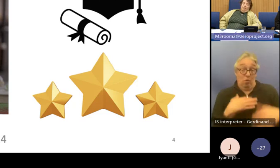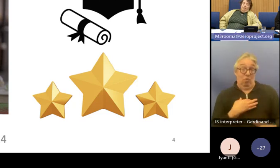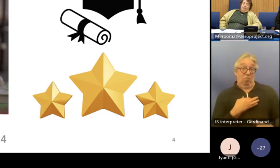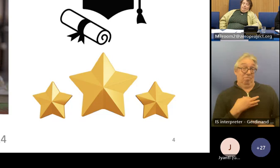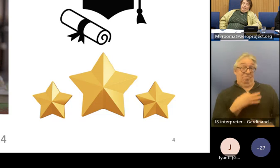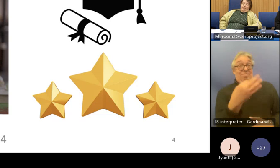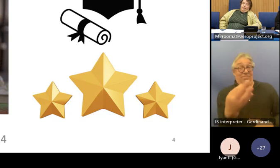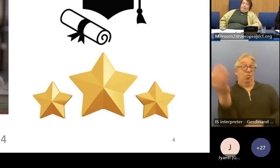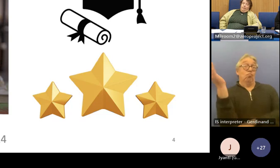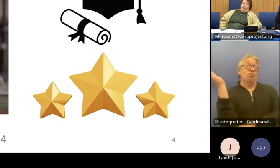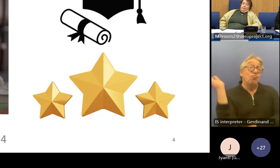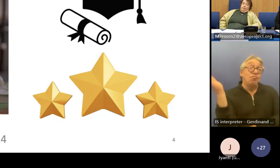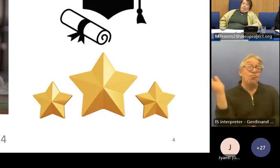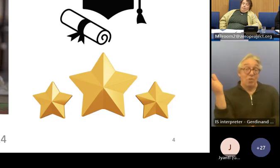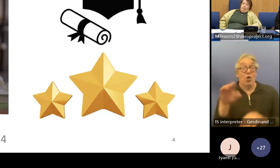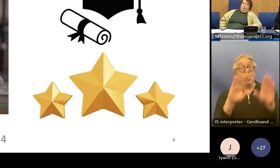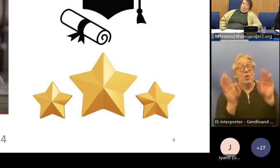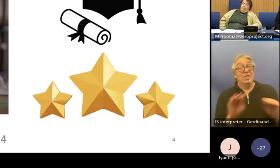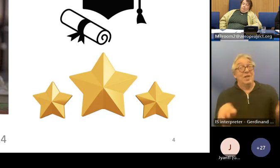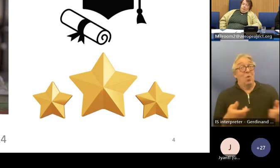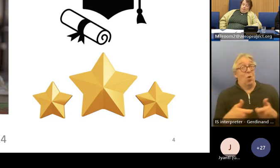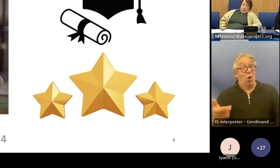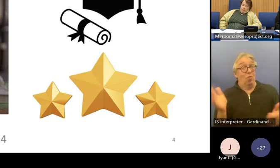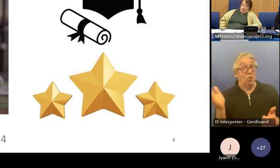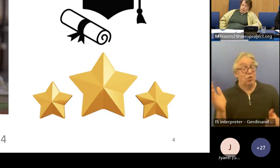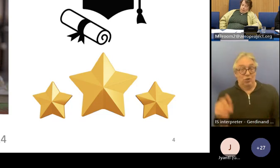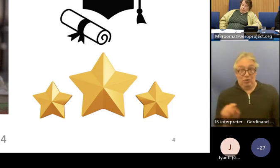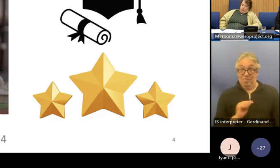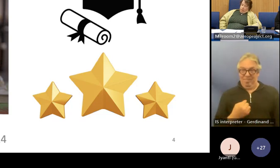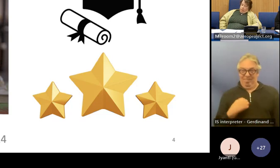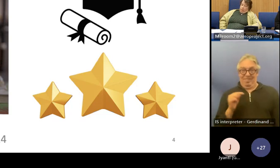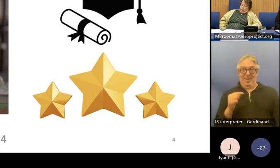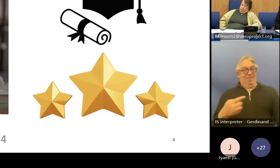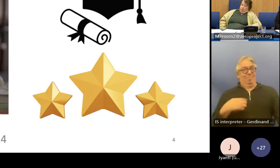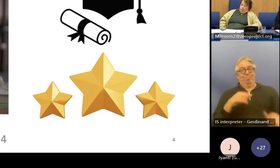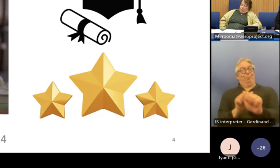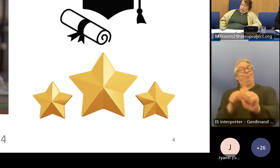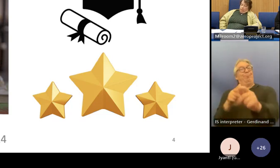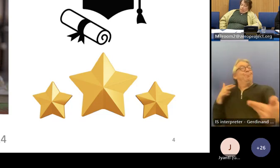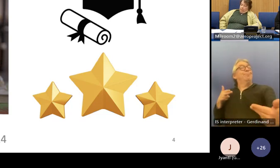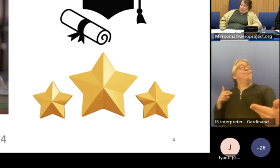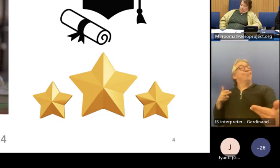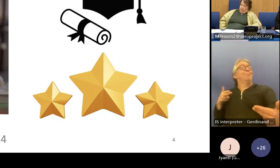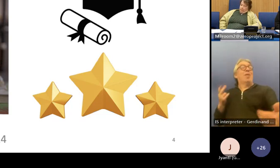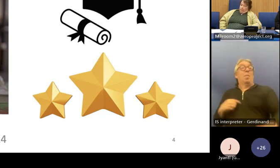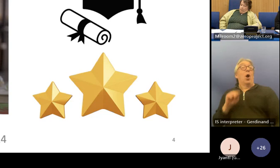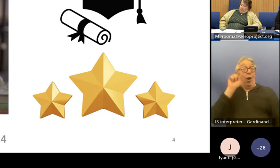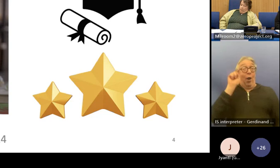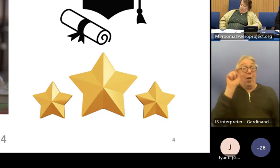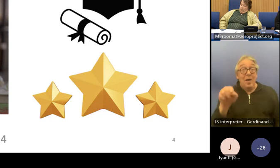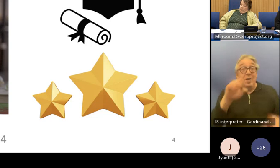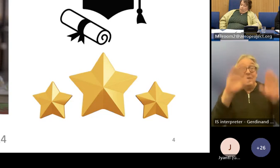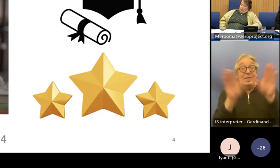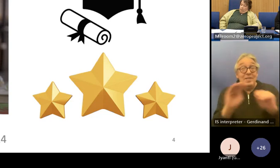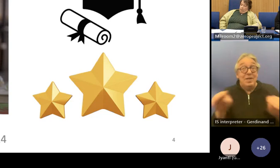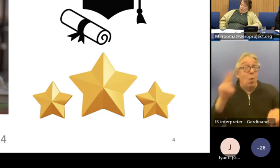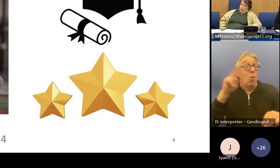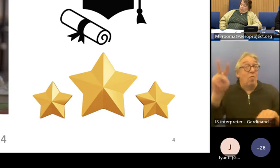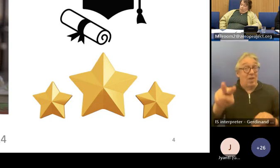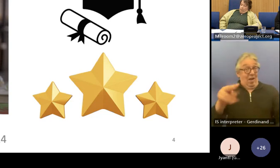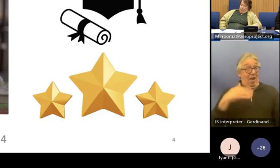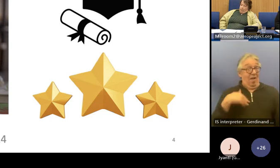Ravi with you all at the venue, Suma Ramanna also from my team with you all there. And I'm